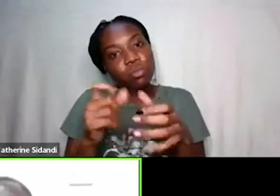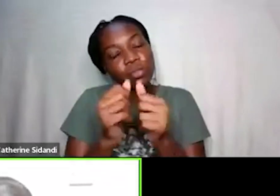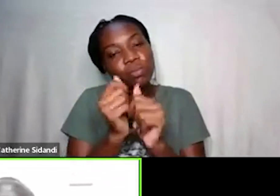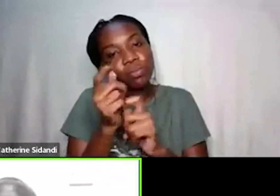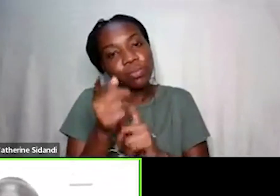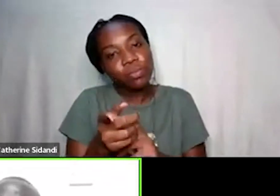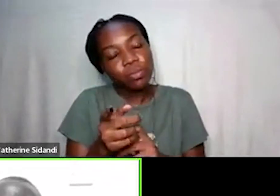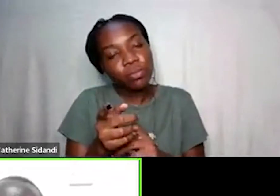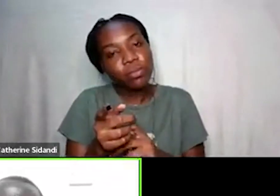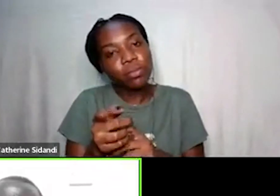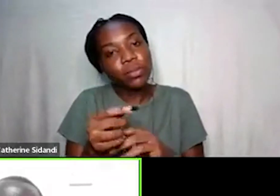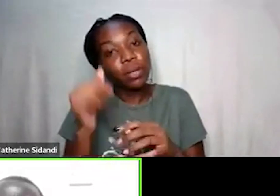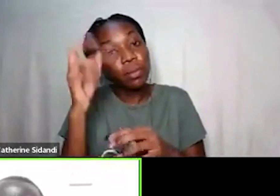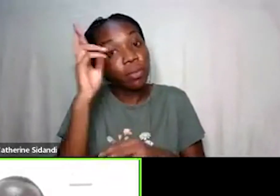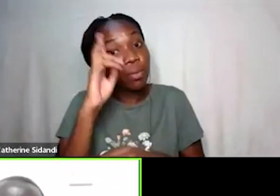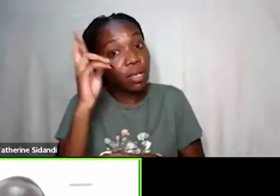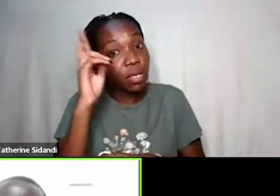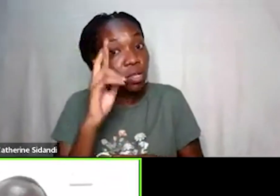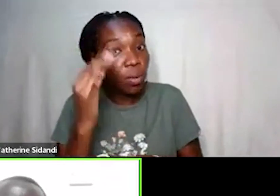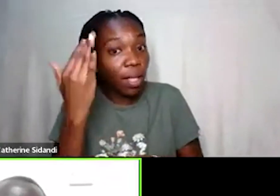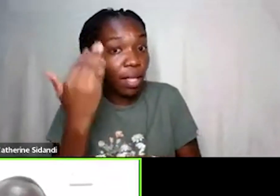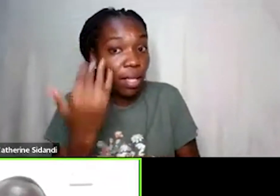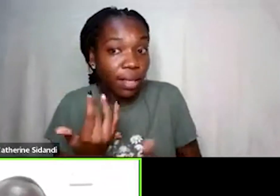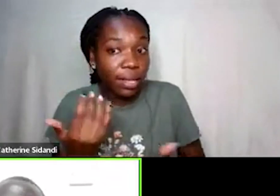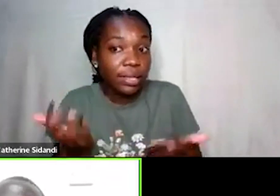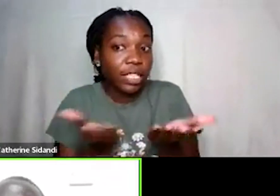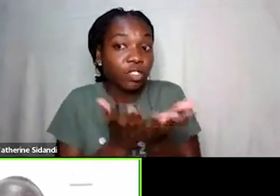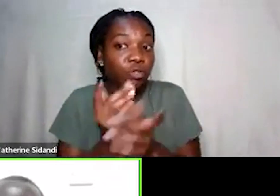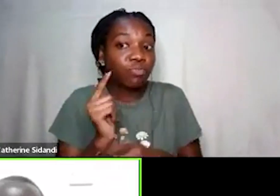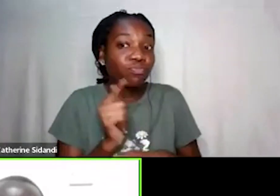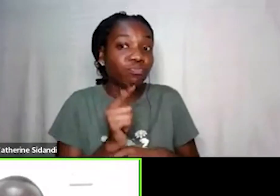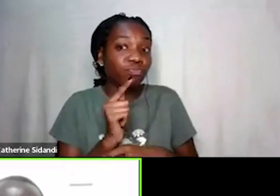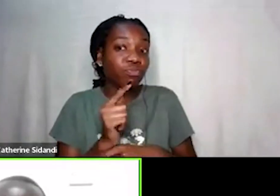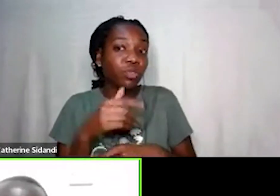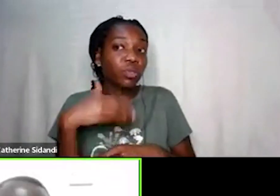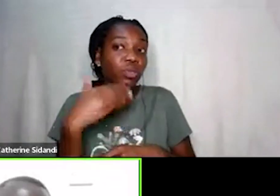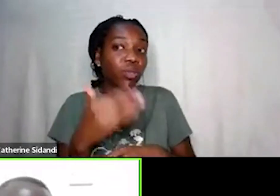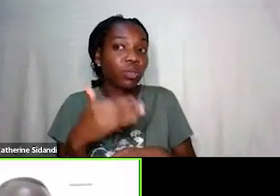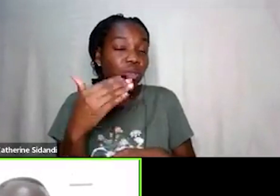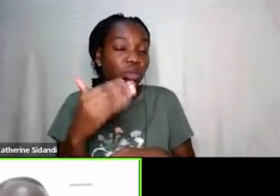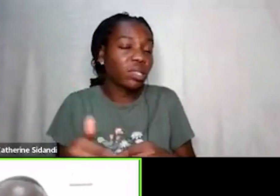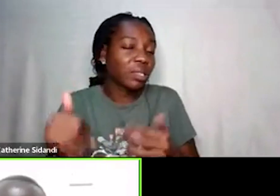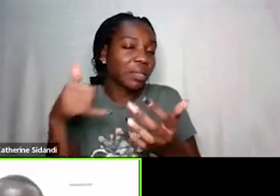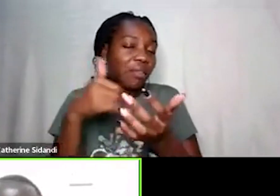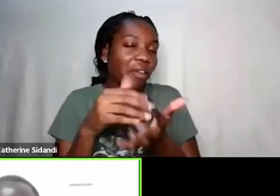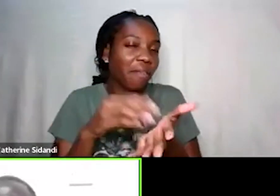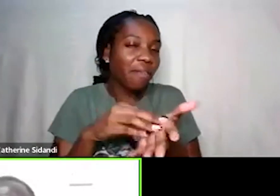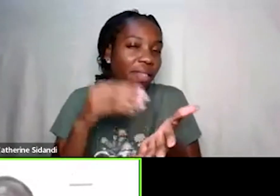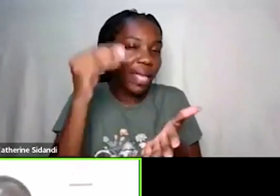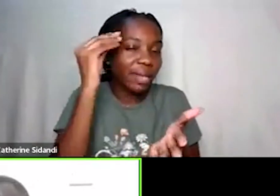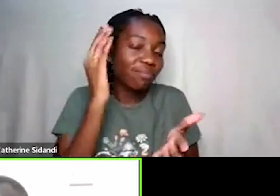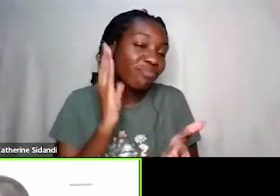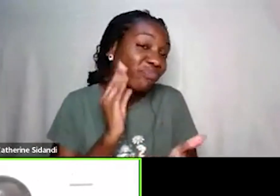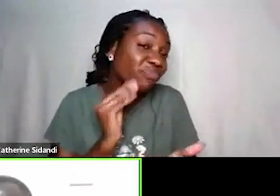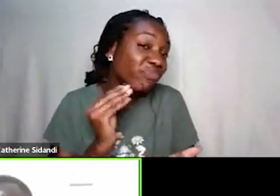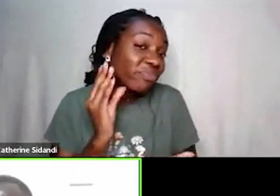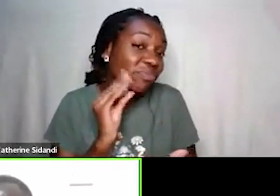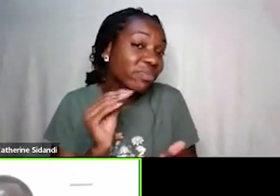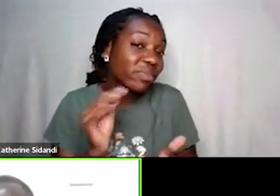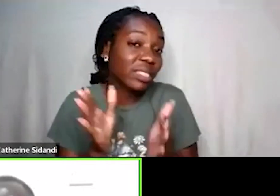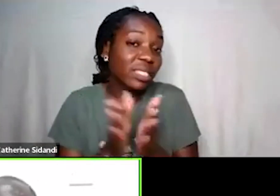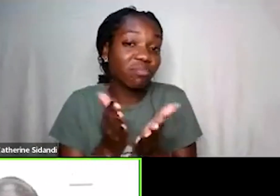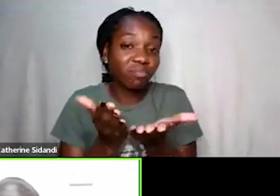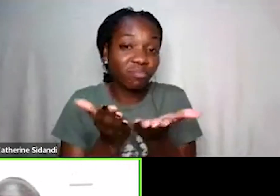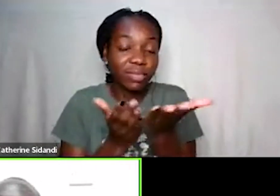Reason being, these sessions are always a part of our learning experiences and sessions as